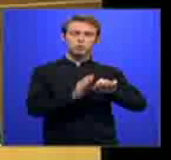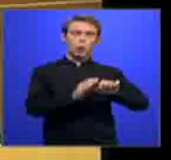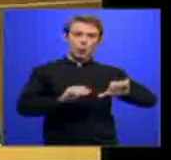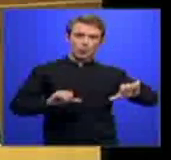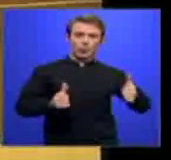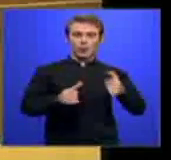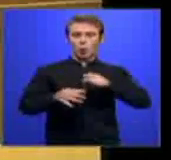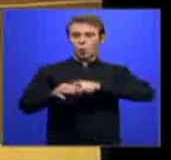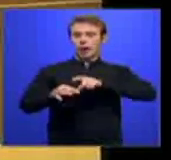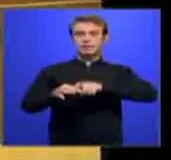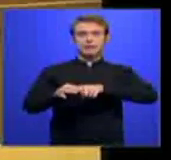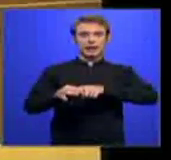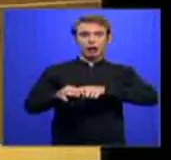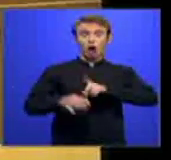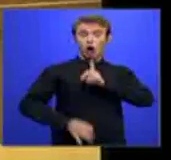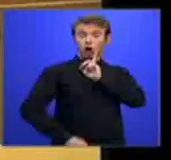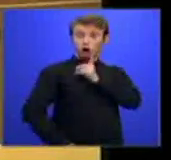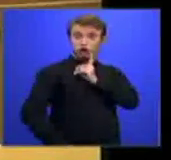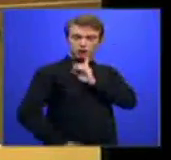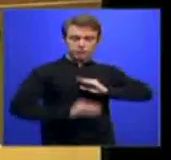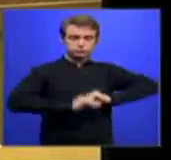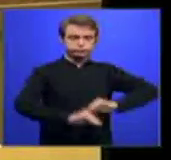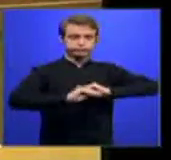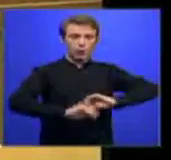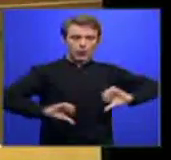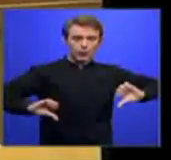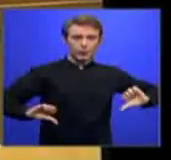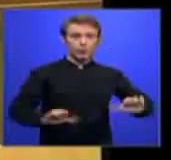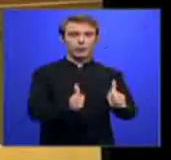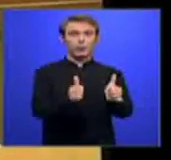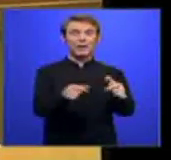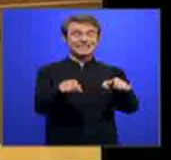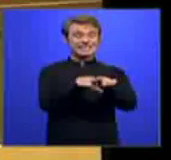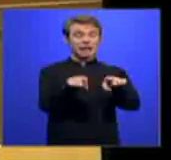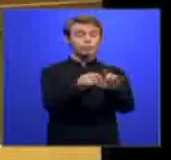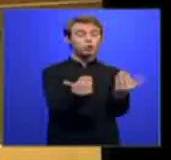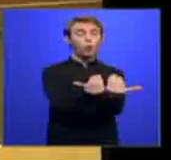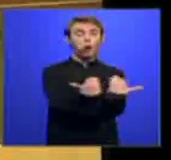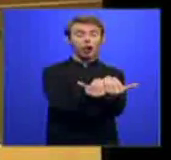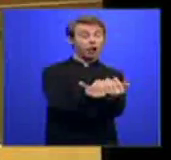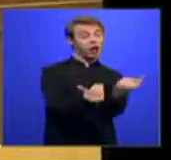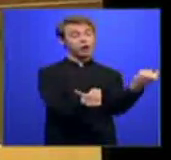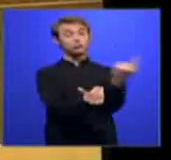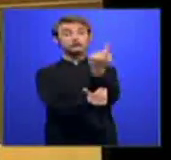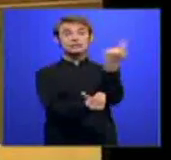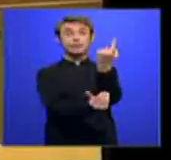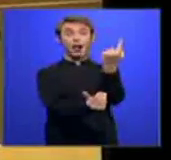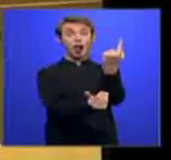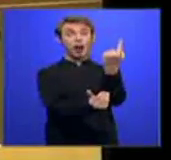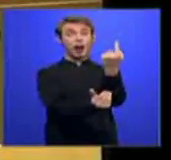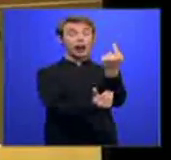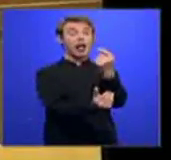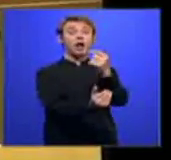in the quality of learning and teaching and the management of schools. We want to